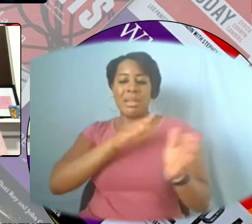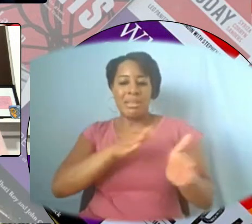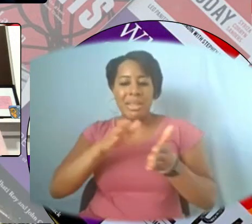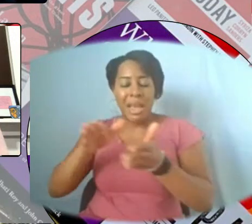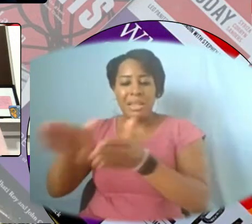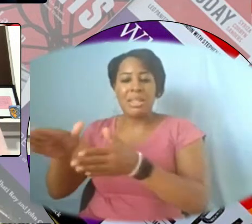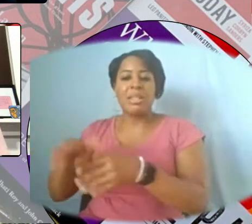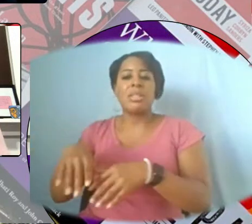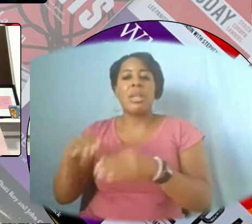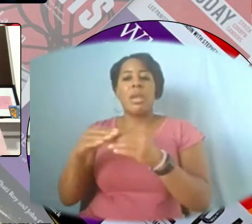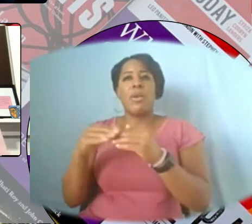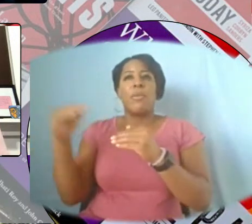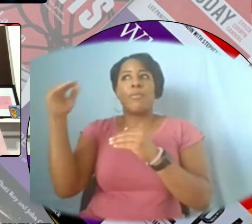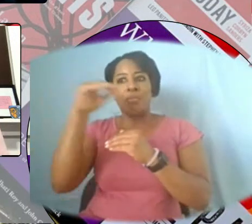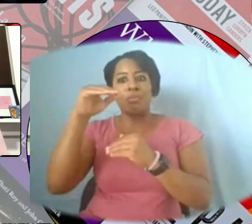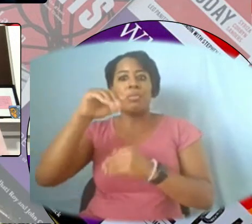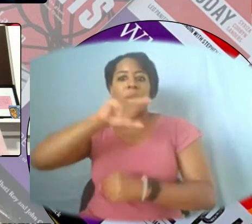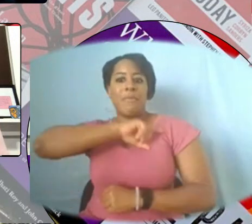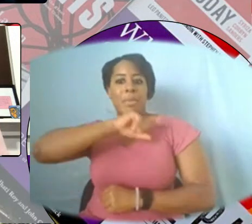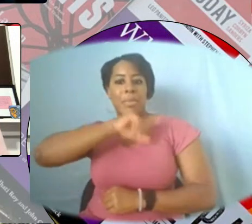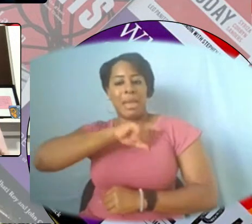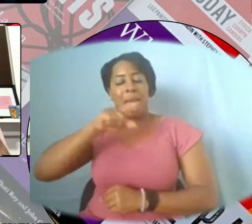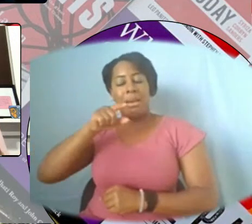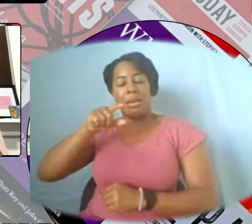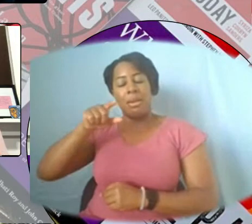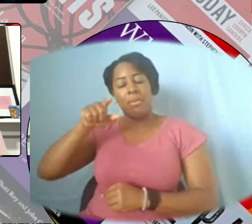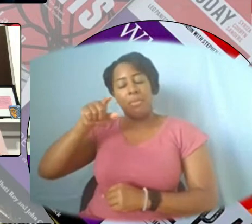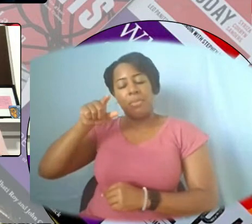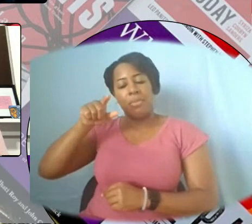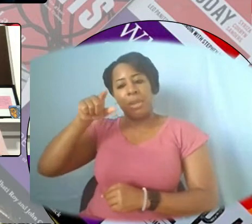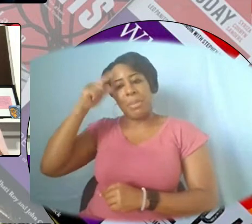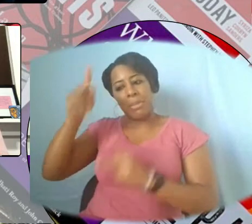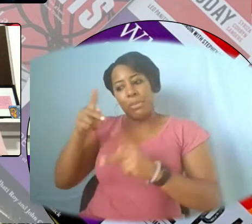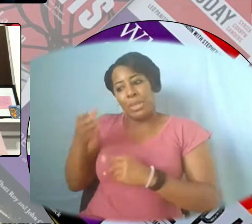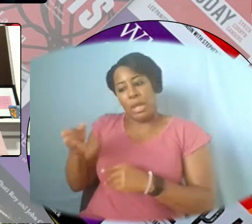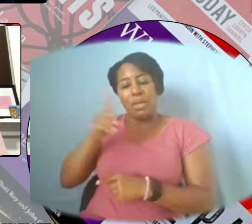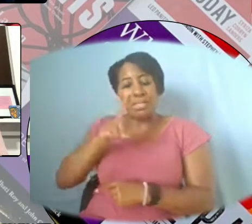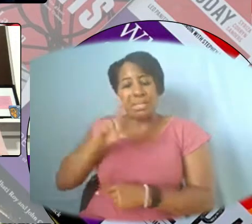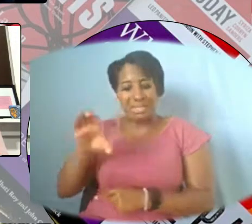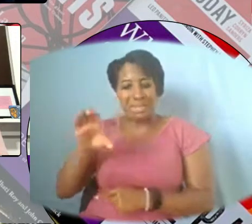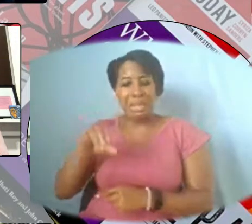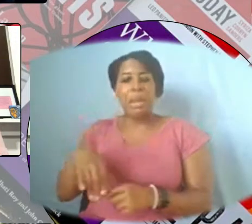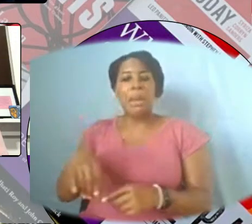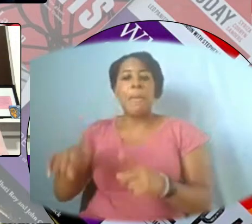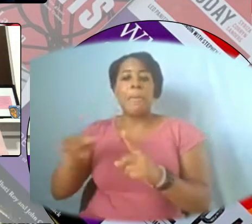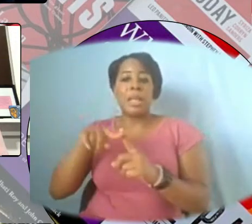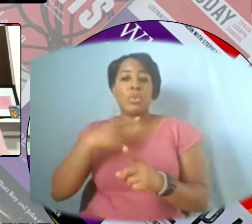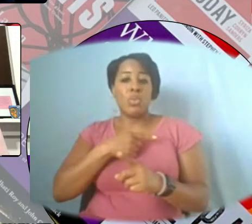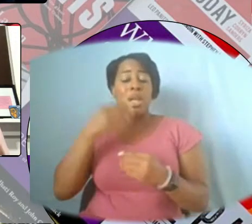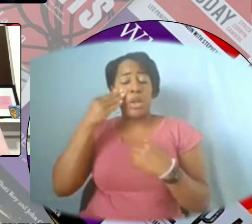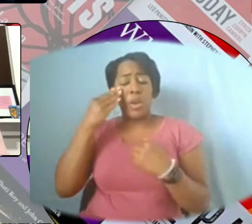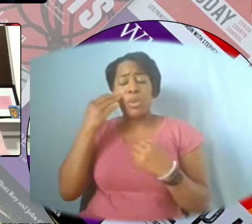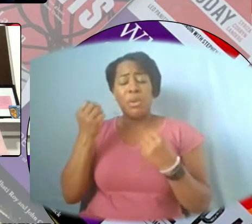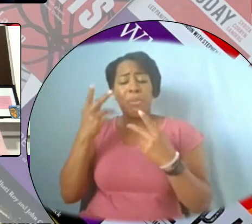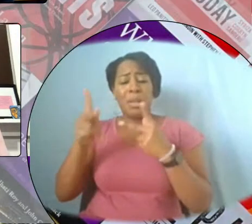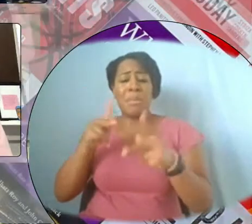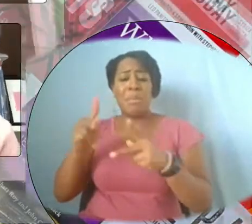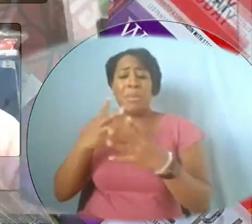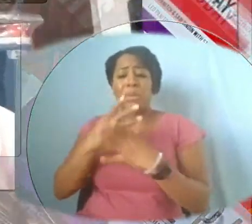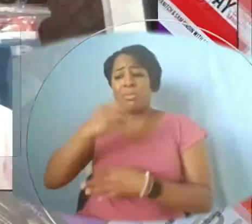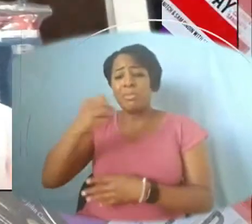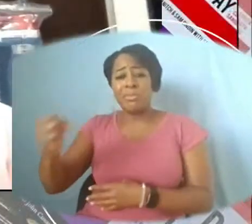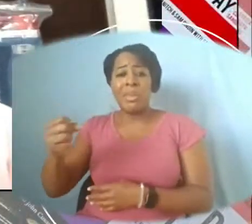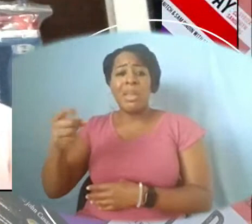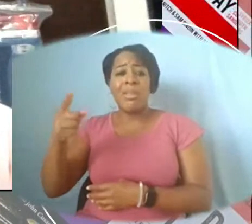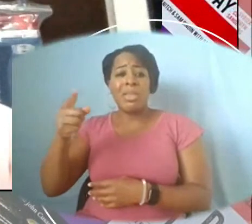in DC. But then also we know there's a majority percentage of folks who are currently incarcerated in the DC jail who are also suffering from